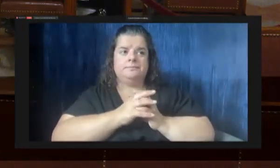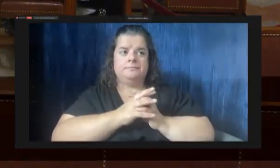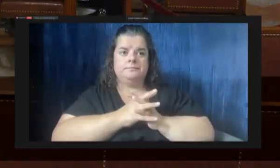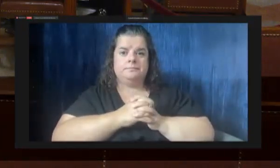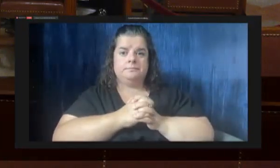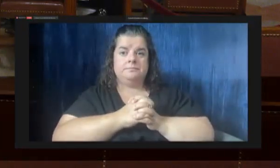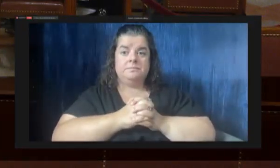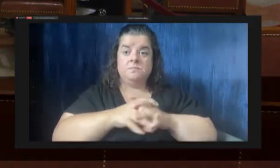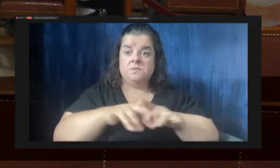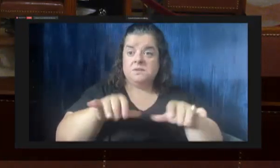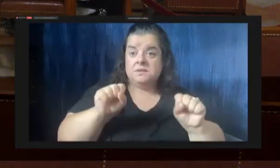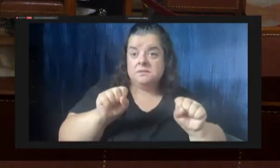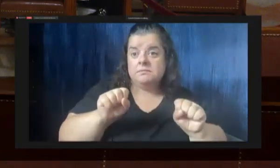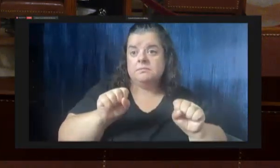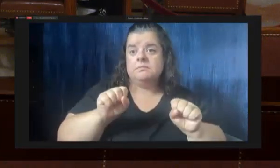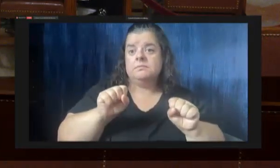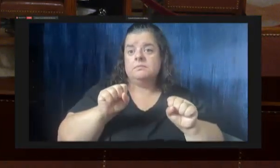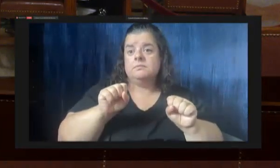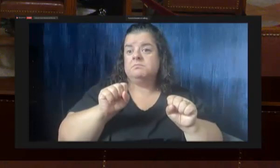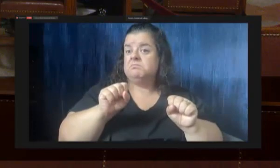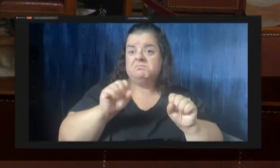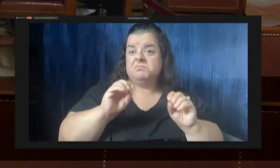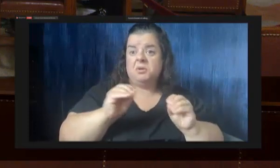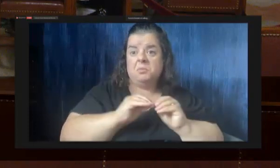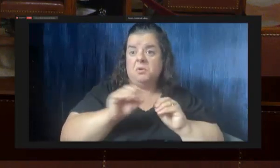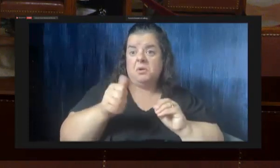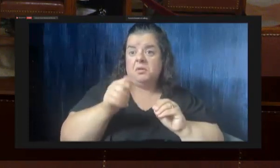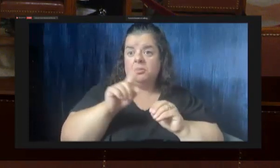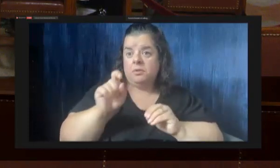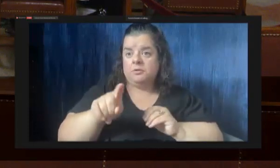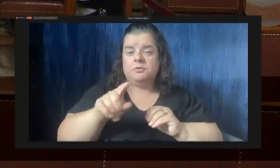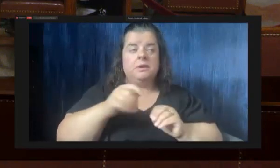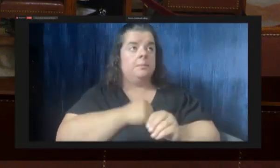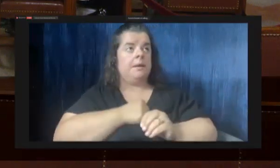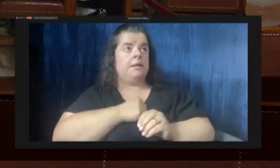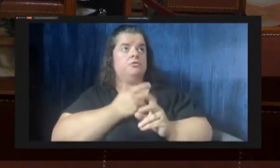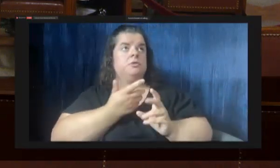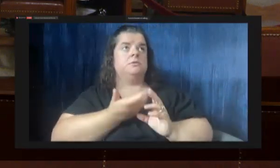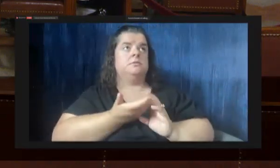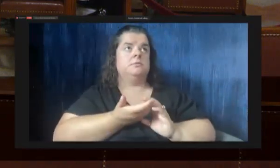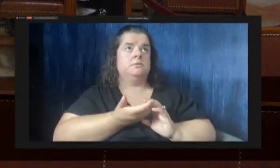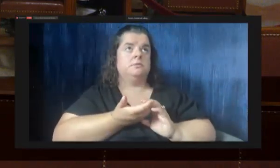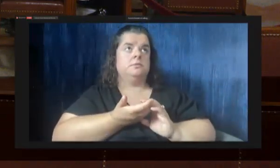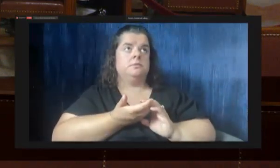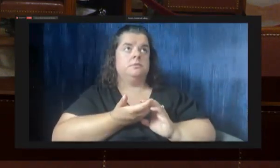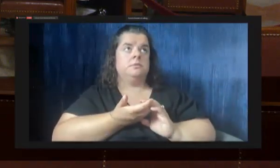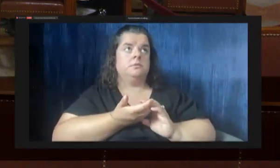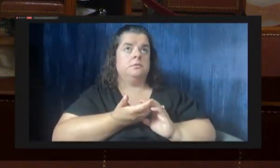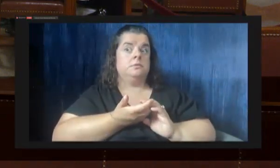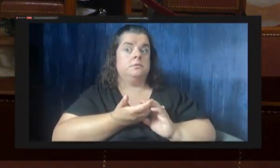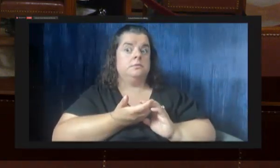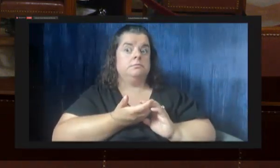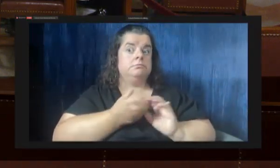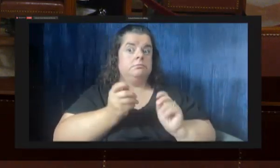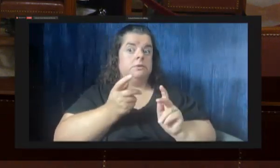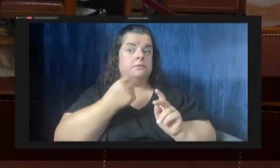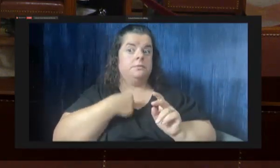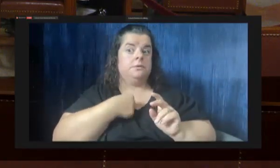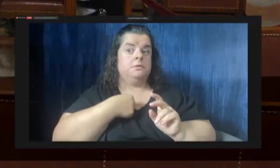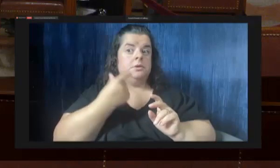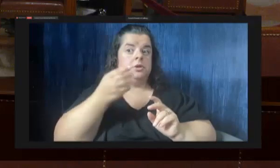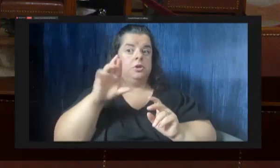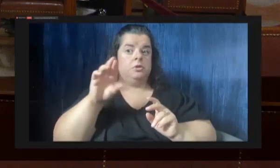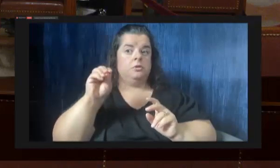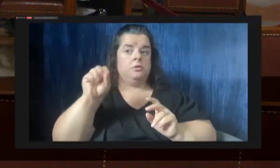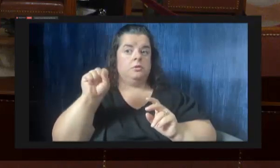So I don't have any further questions. Sorry, I apologize. Me? I've got Councilwoman Gross next.